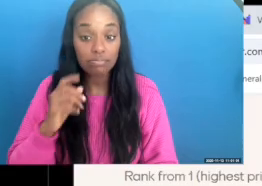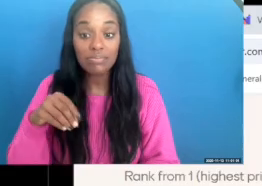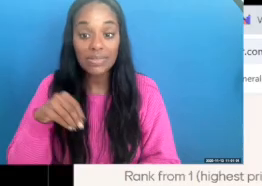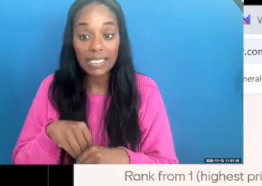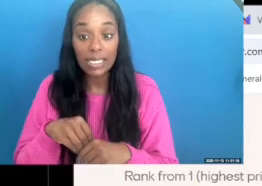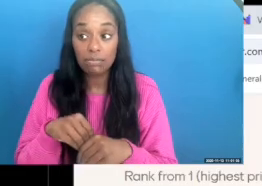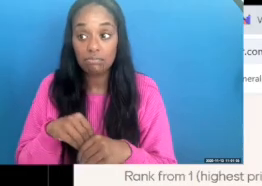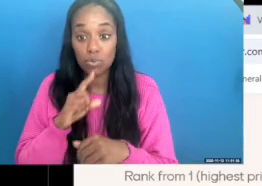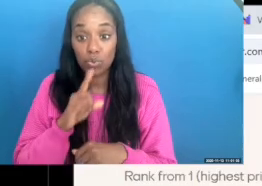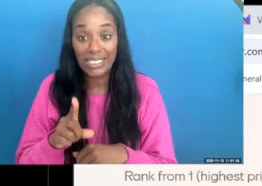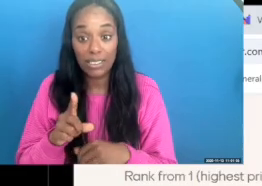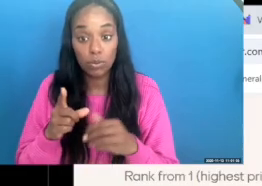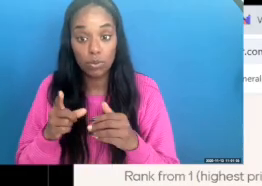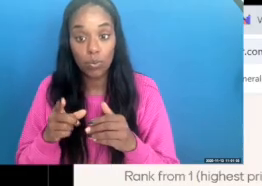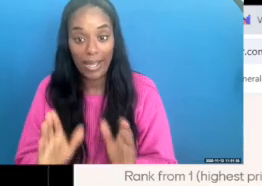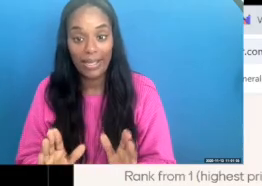programs in